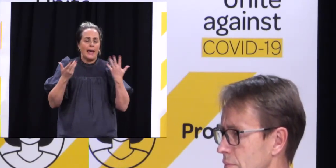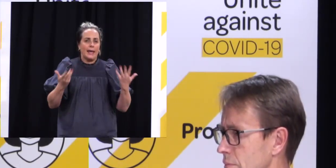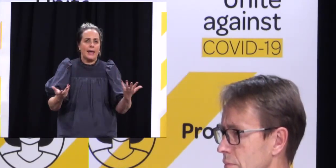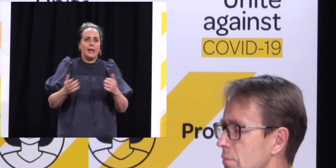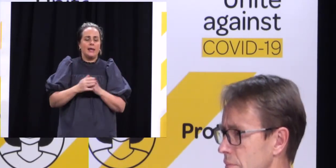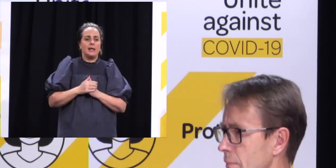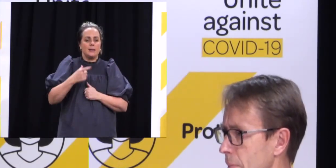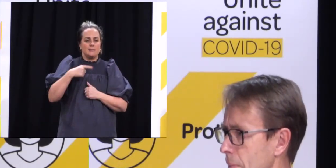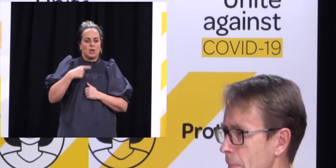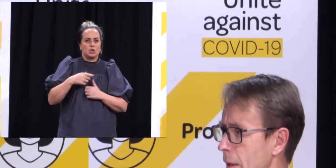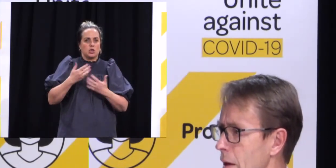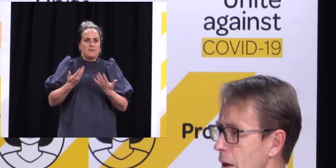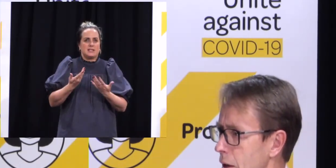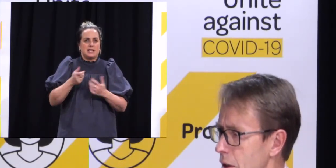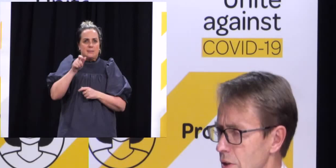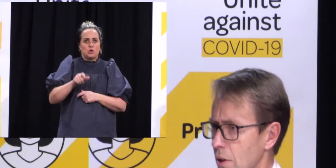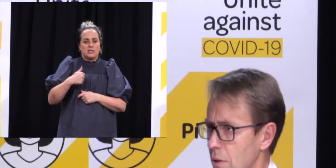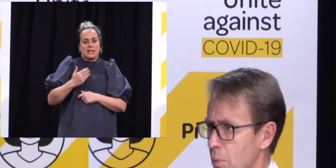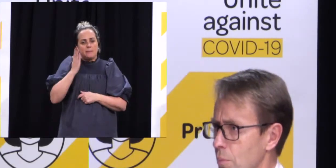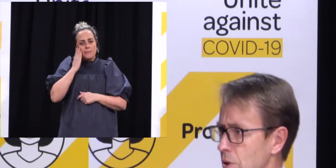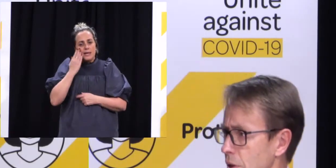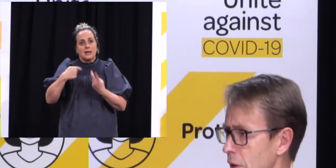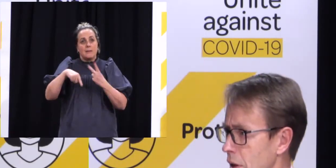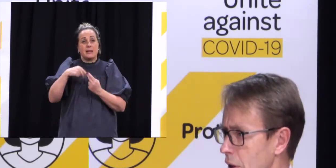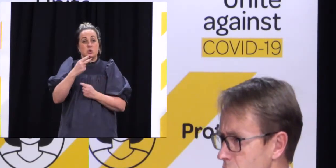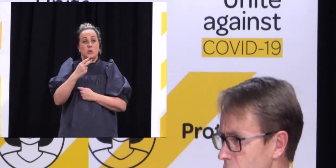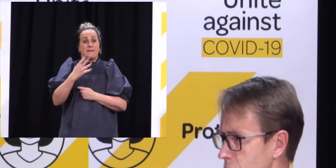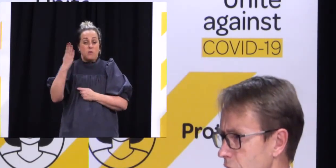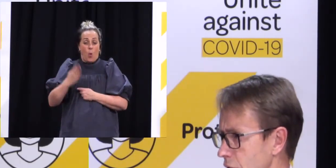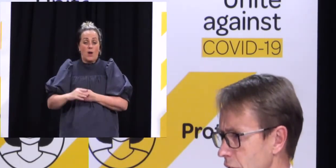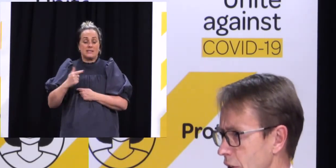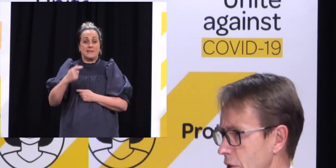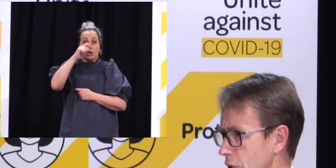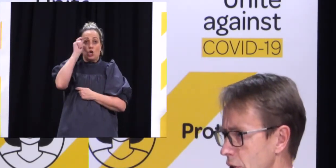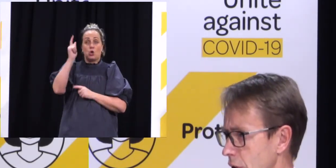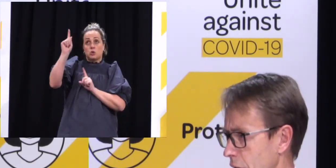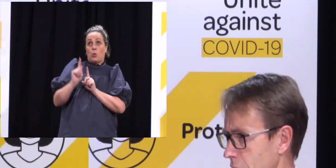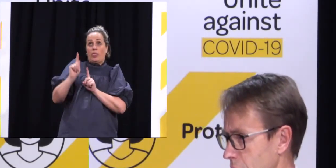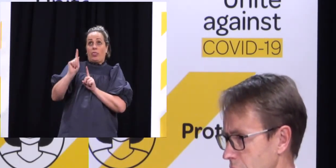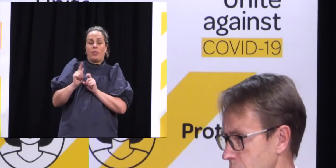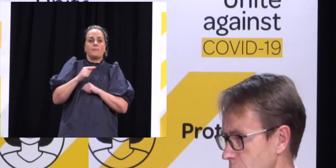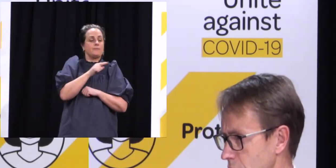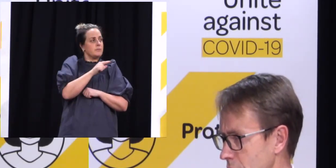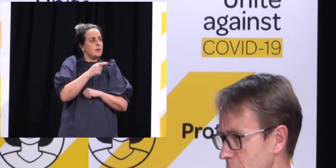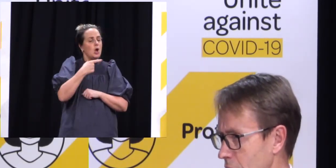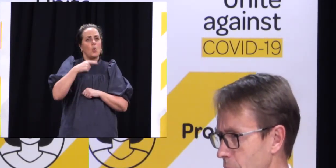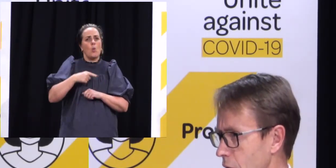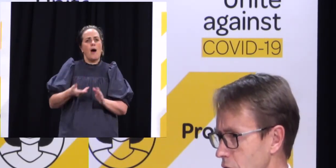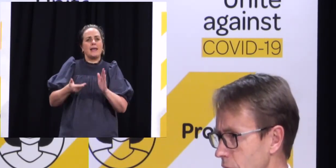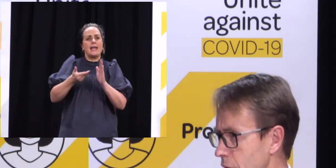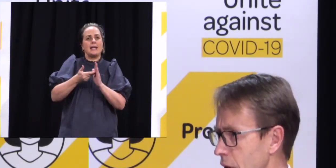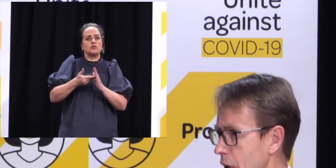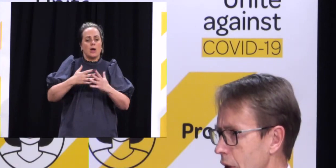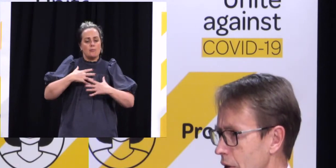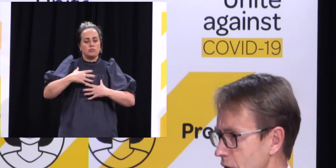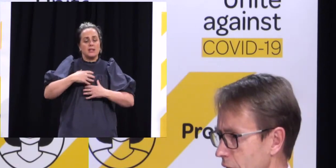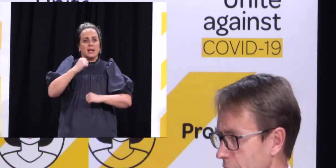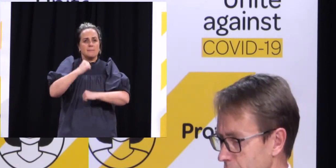and a nurse 24/7? Yes, so the purpose of the additional ventilators, and this was an approach